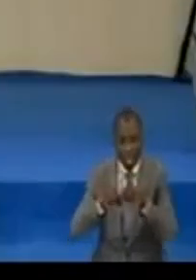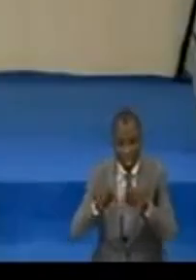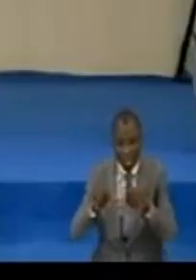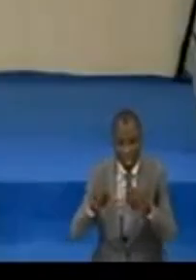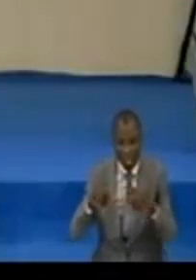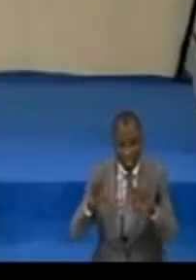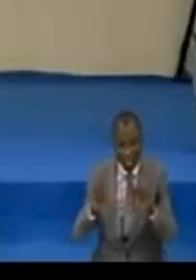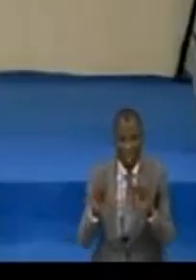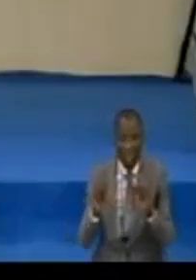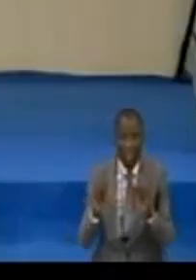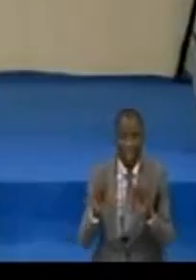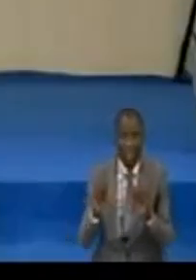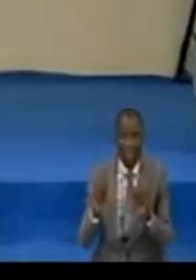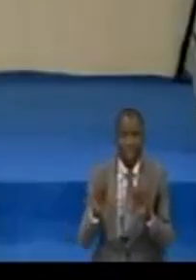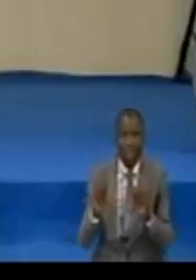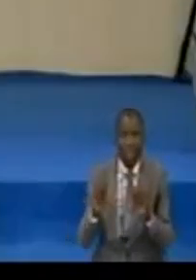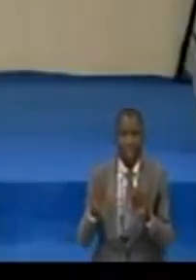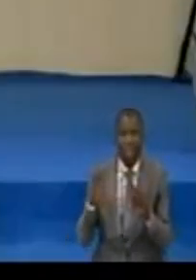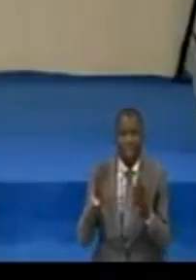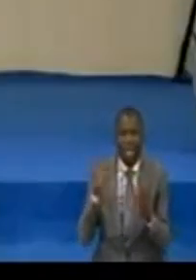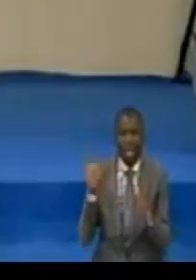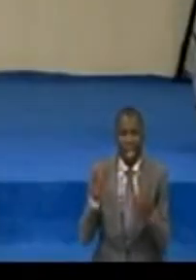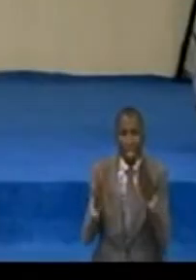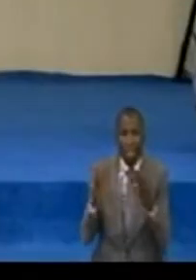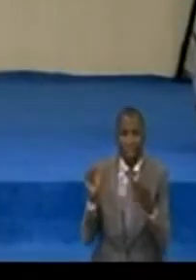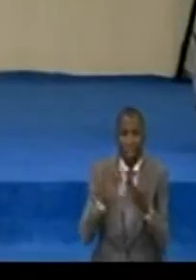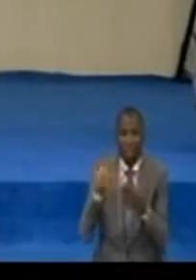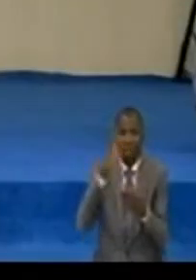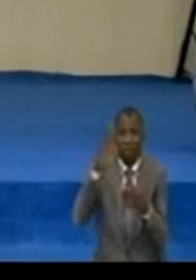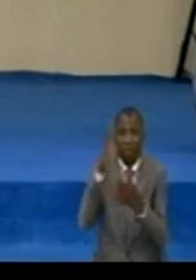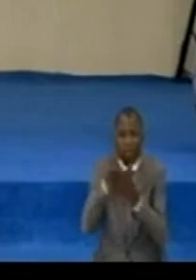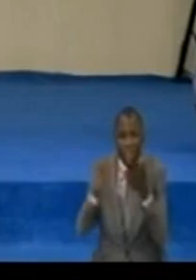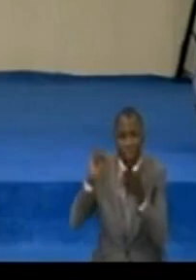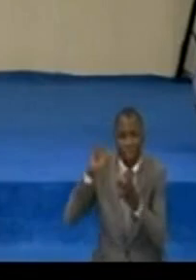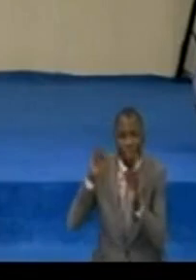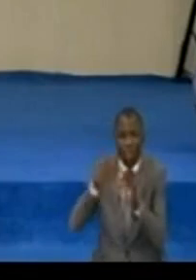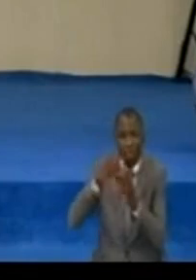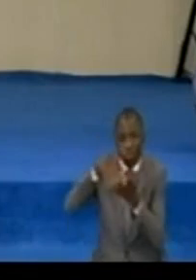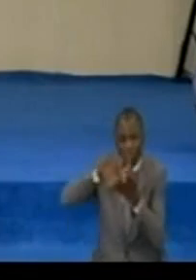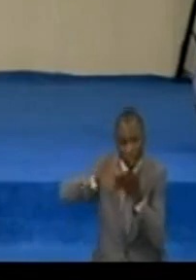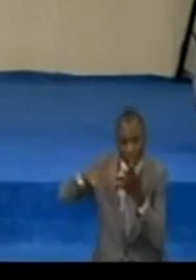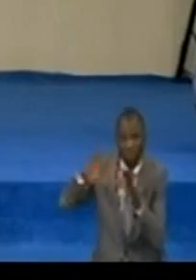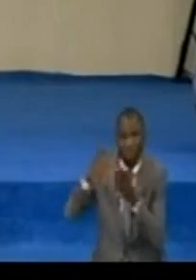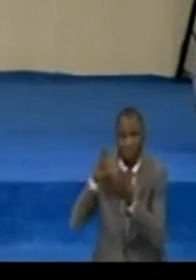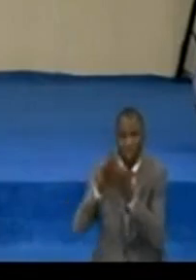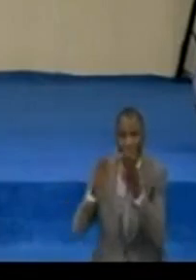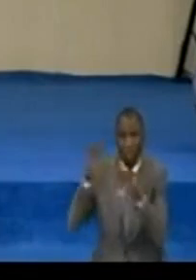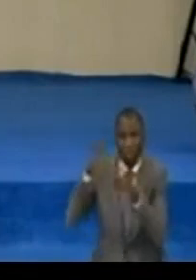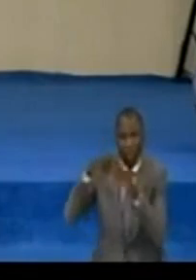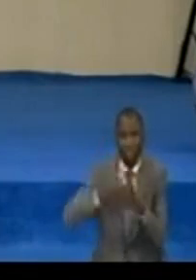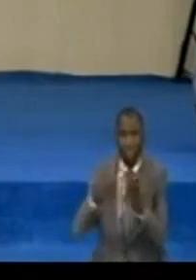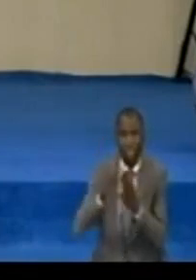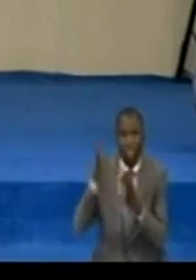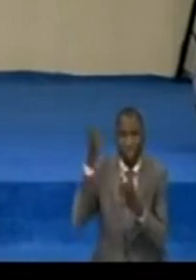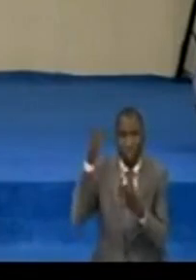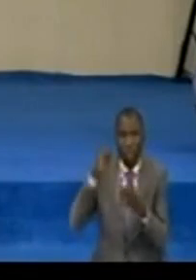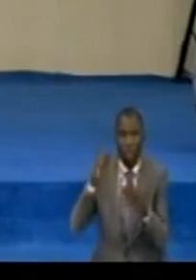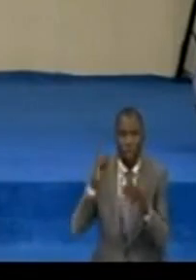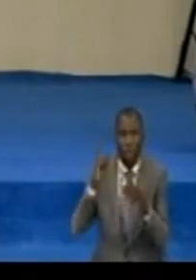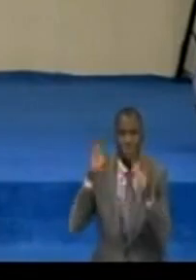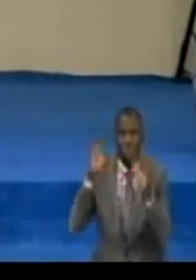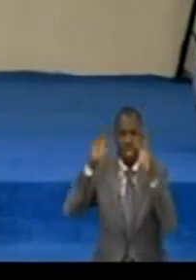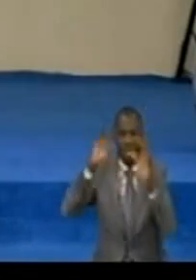know it, it's as if they used key. Brethren, it was a miracle. As if they used key on my two knees